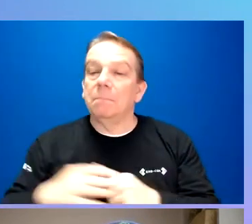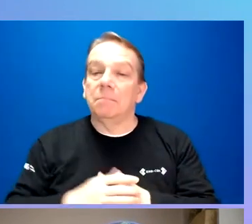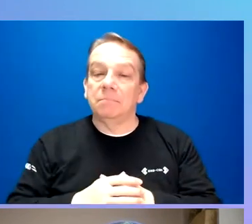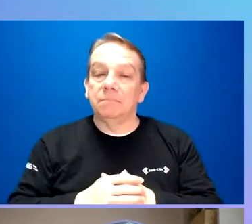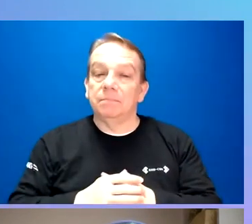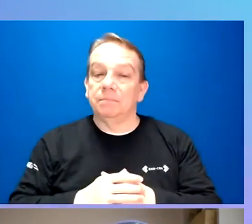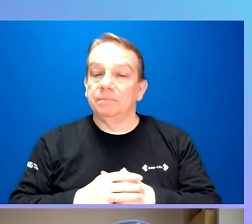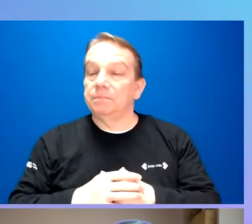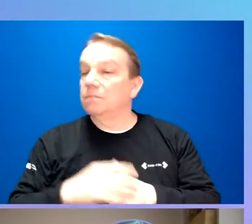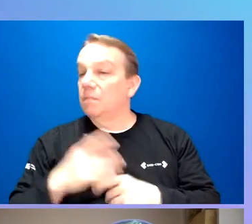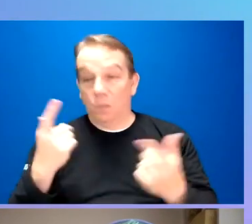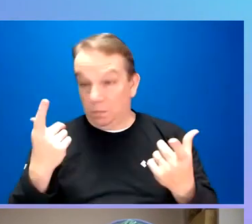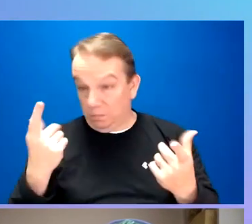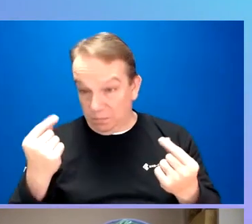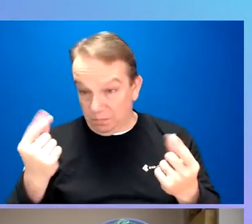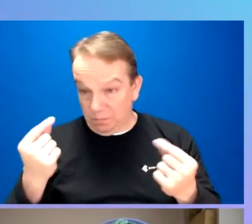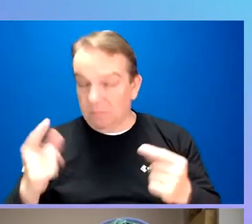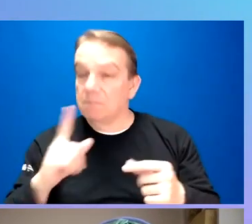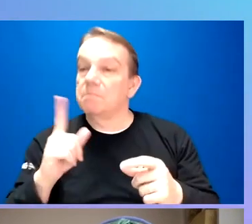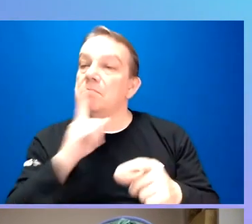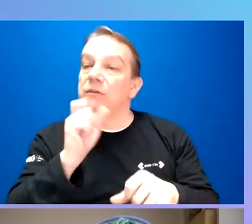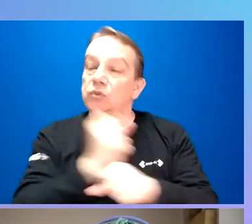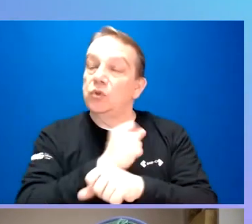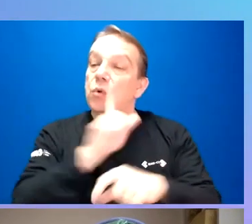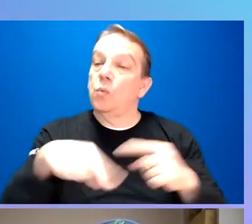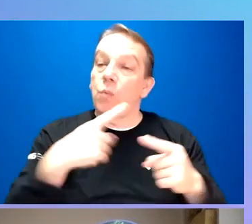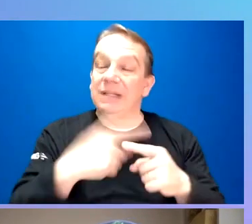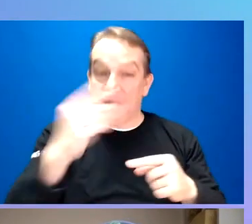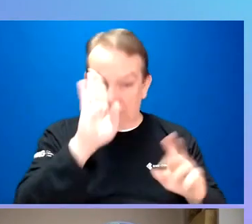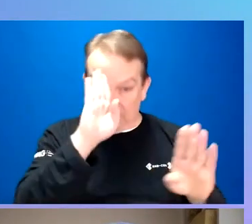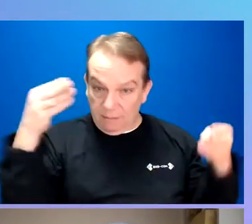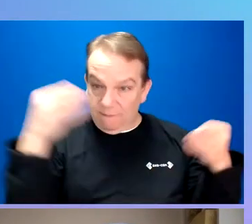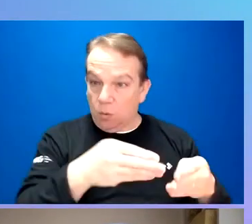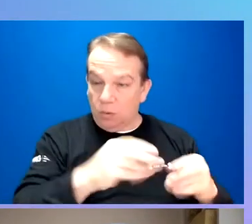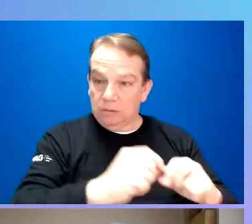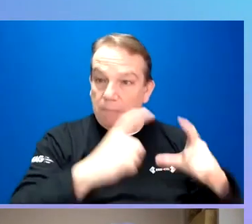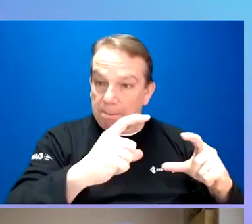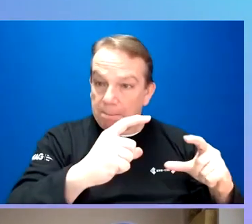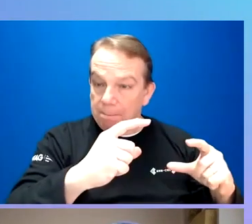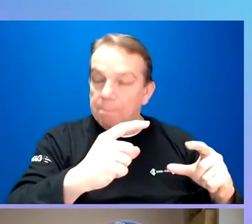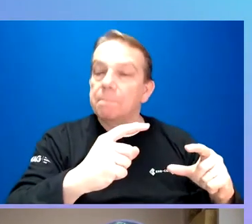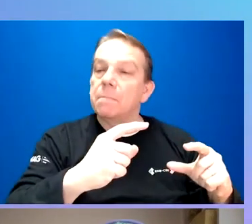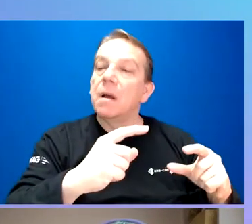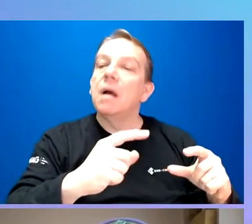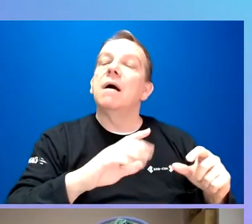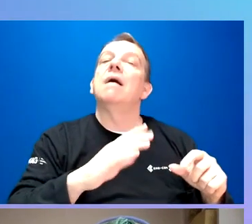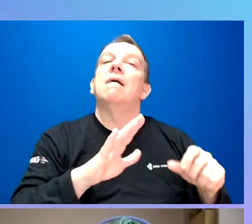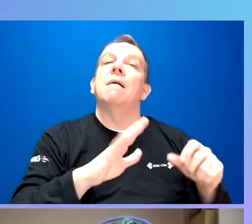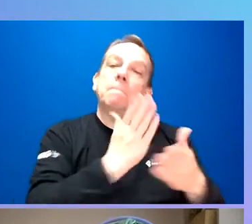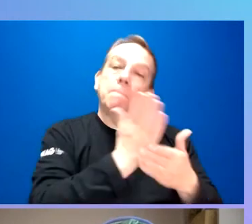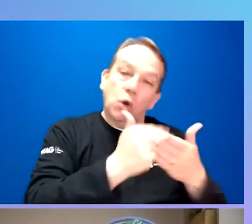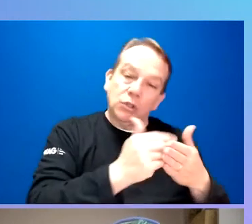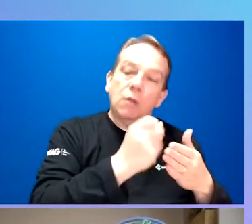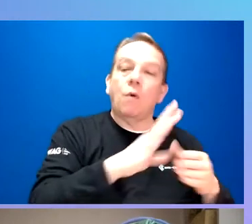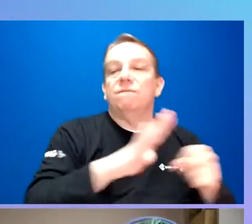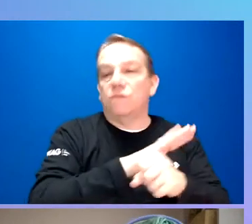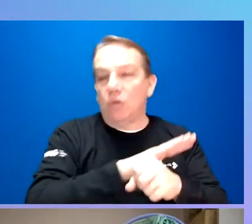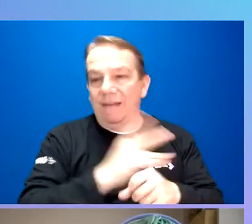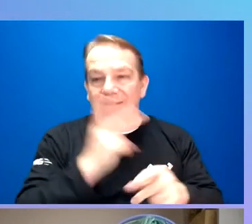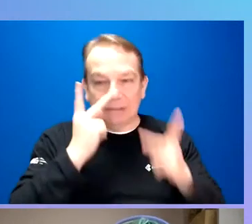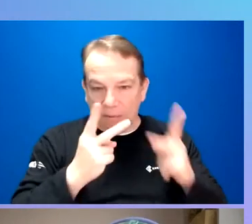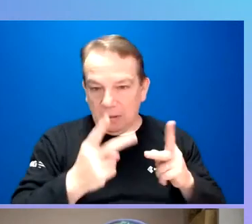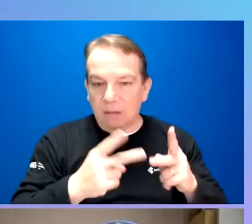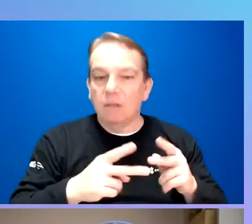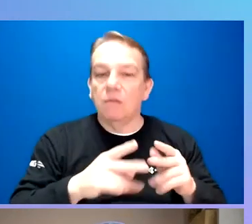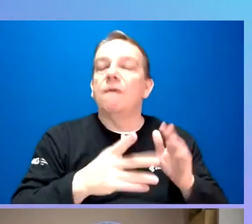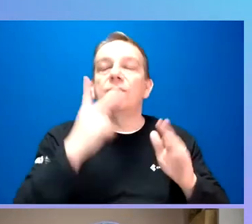criteria, what you need to do is ensure that when an item gets focused, it is at least partially or fully visible for AAA. So as you can see